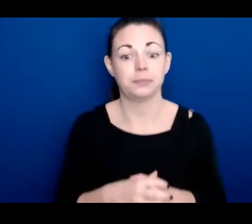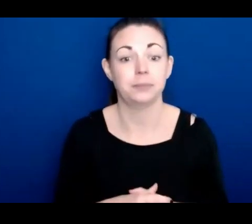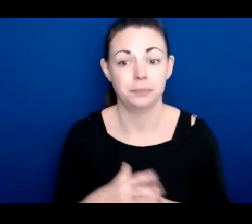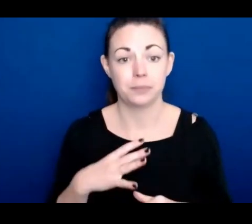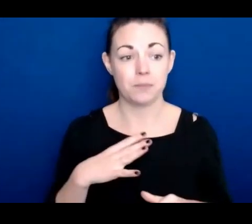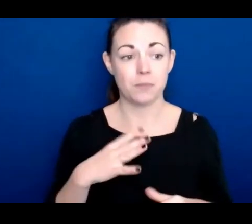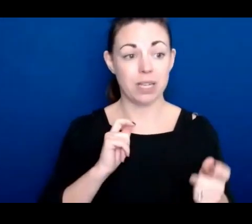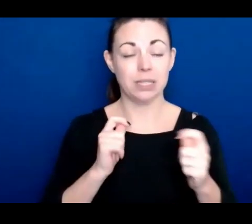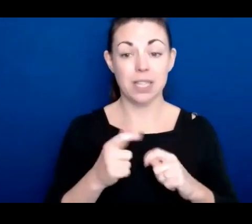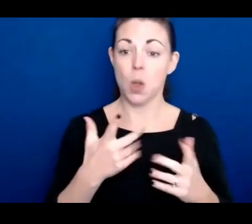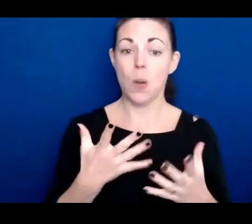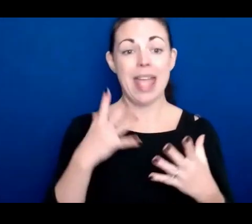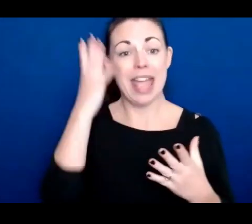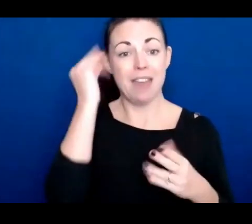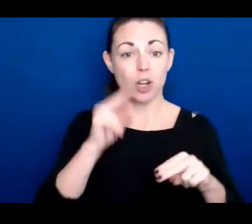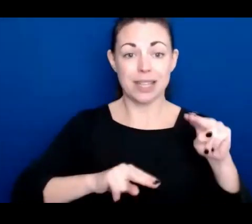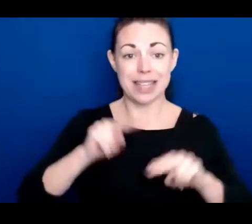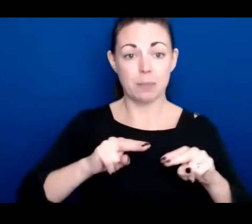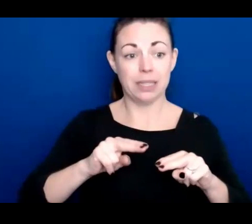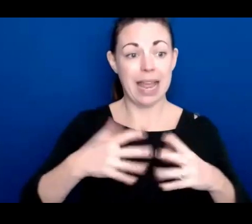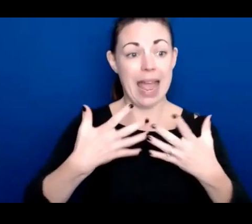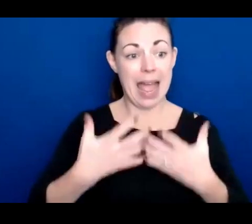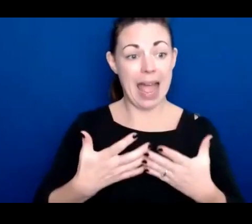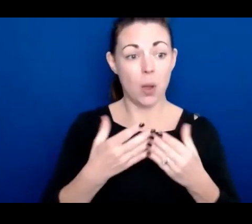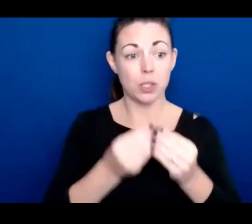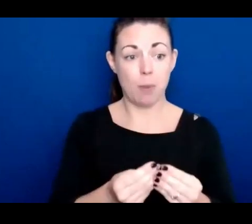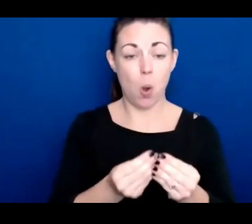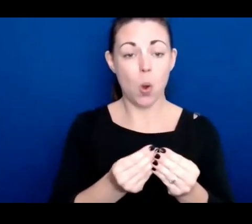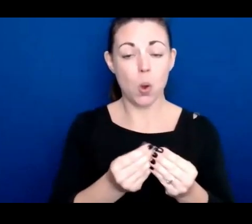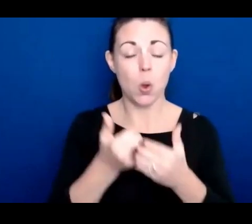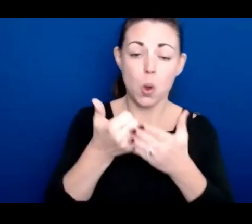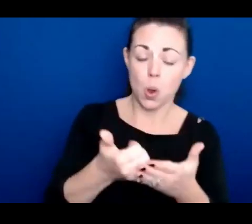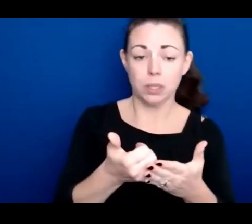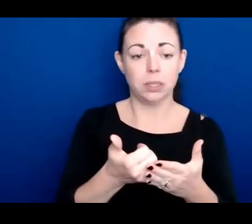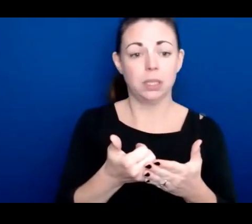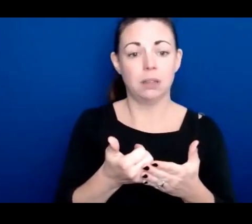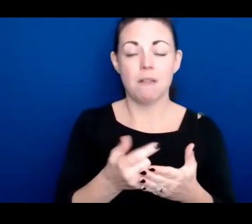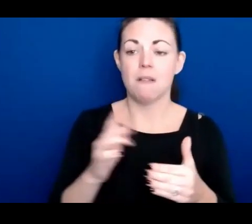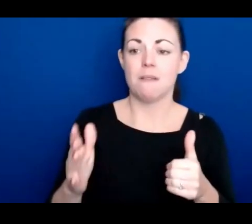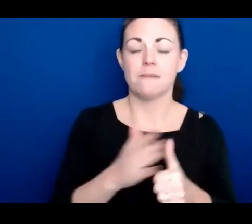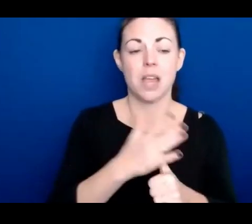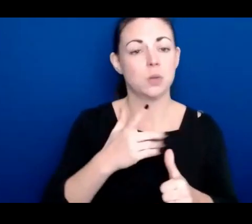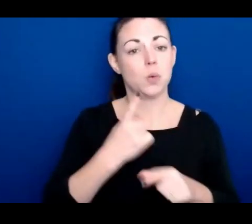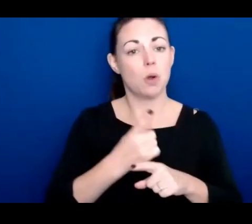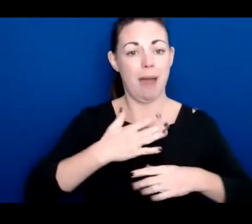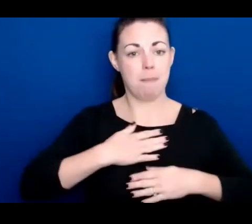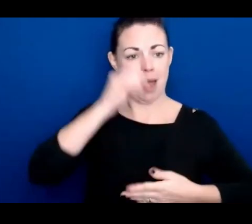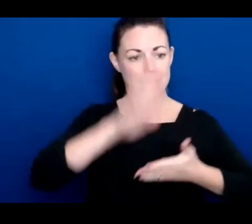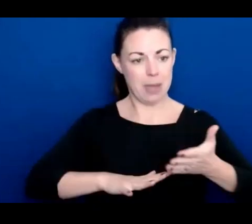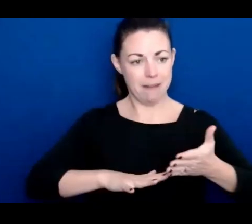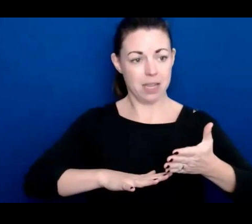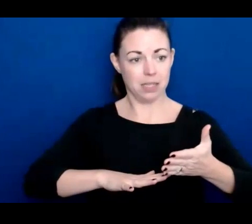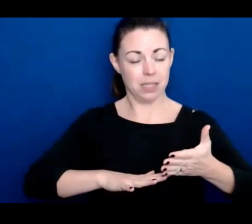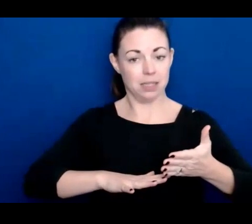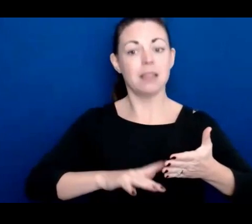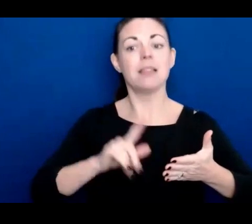get support, guys? Now, I'm going to talk a little bit about my experience, and then we'll talk about what is offered from our services from